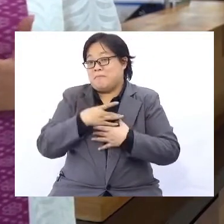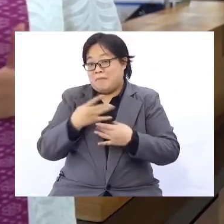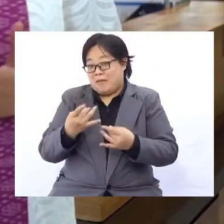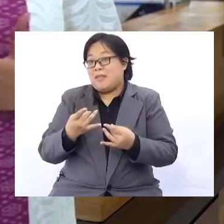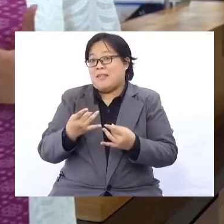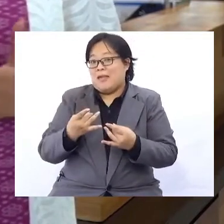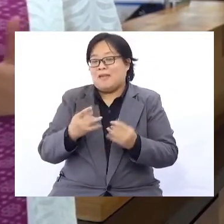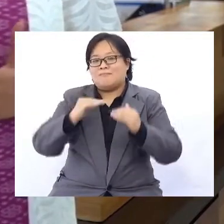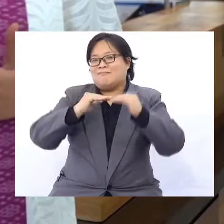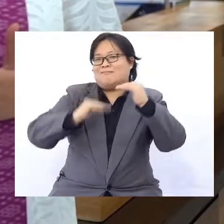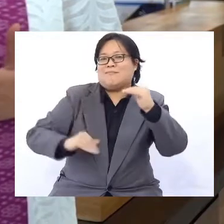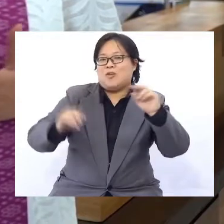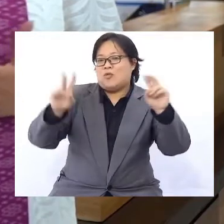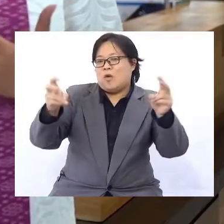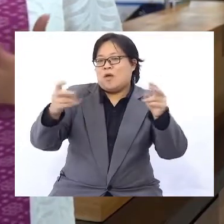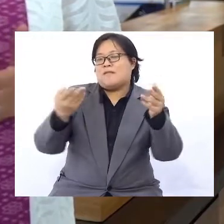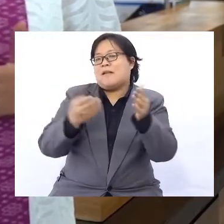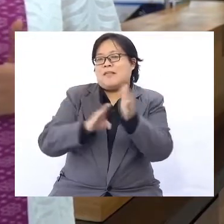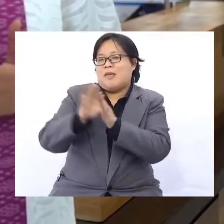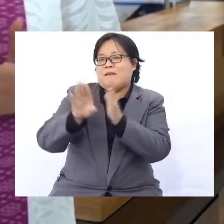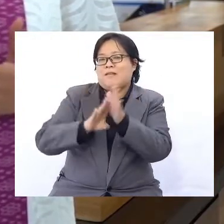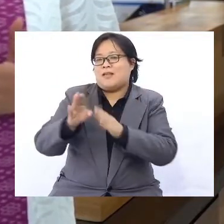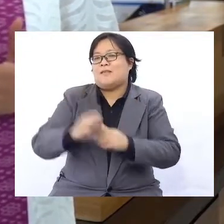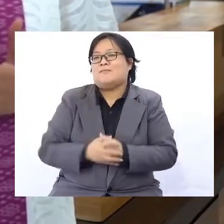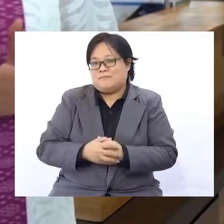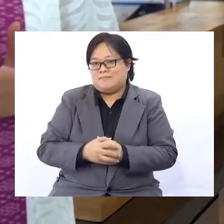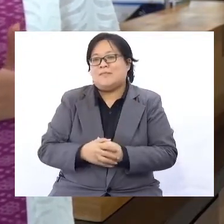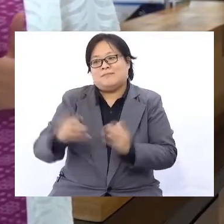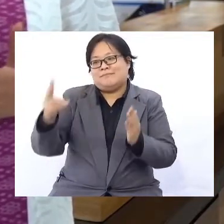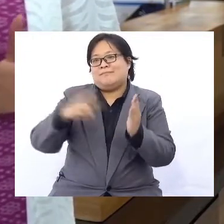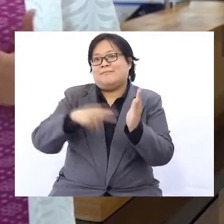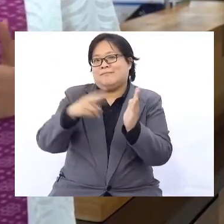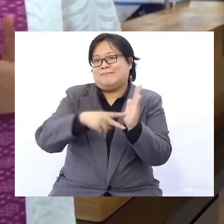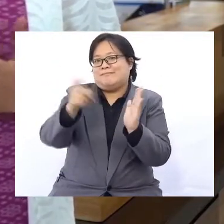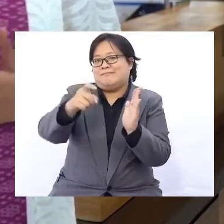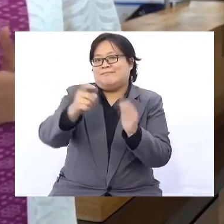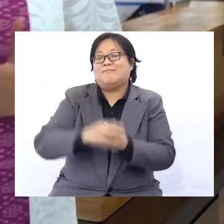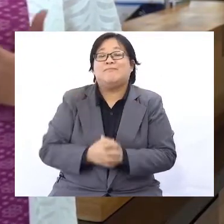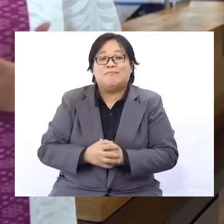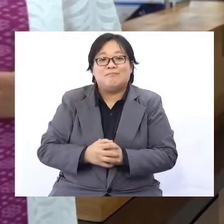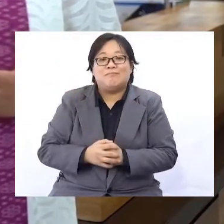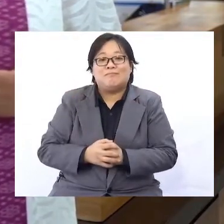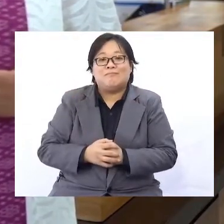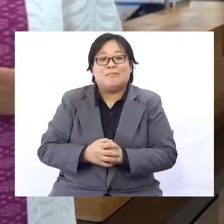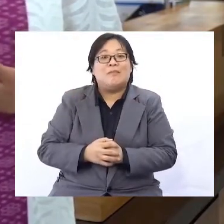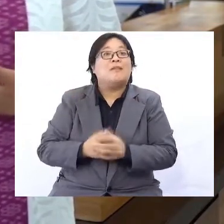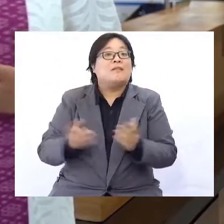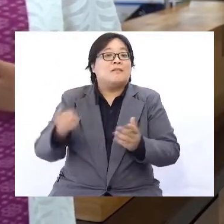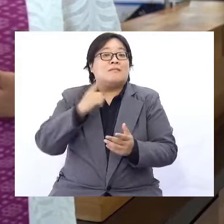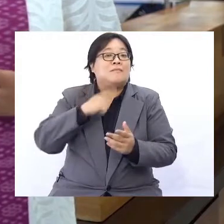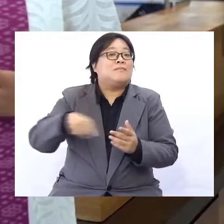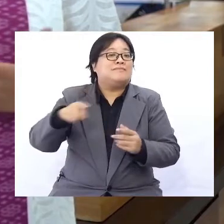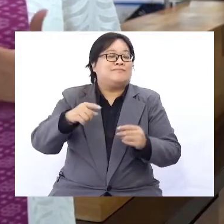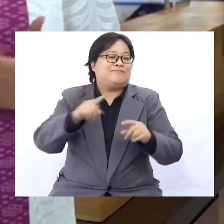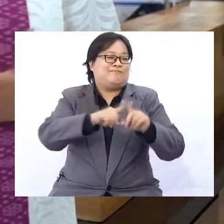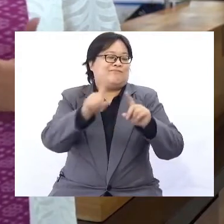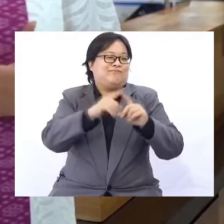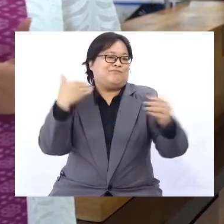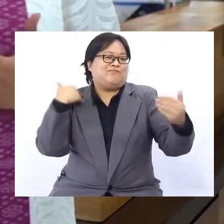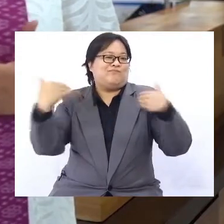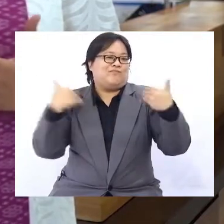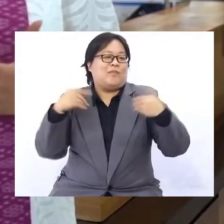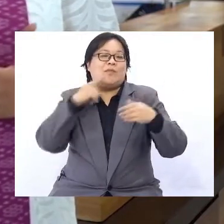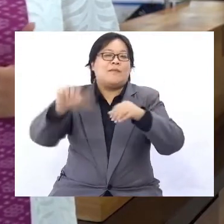of inequality or development immerse yourself in that. Among his several accolades and hats, Ben co-founded the